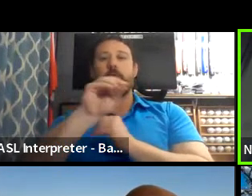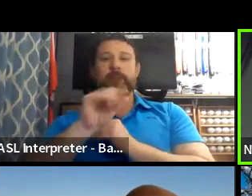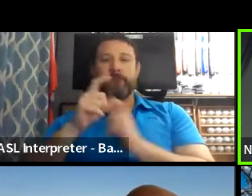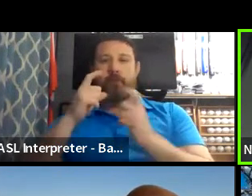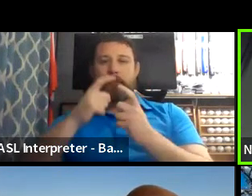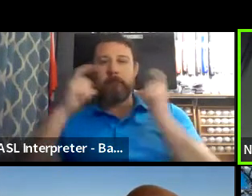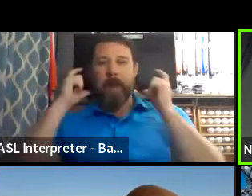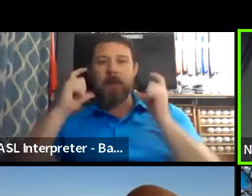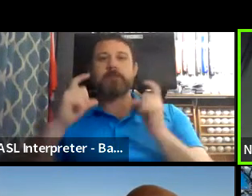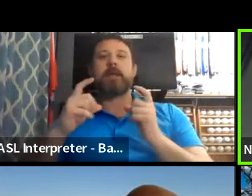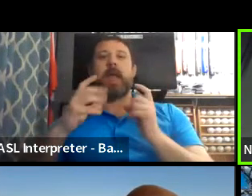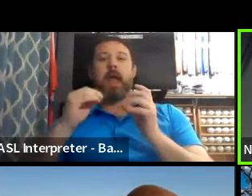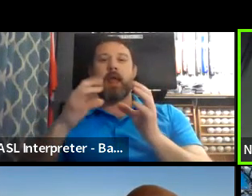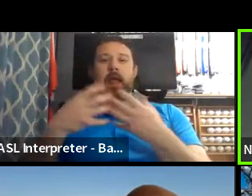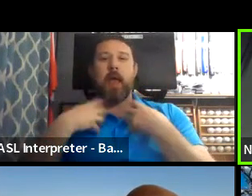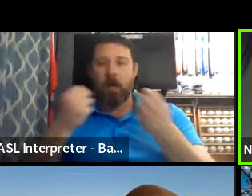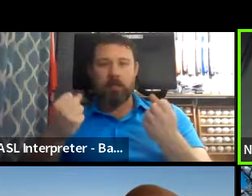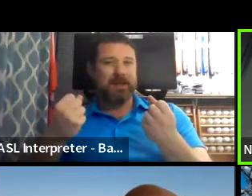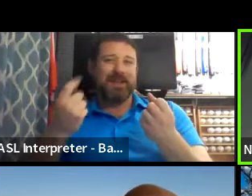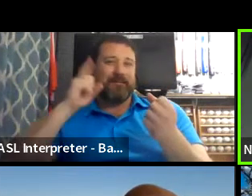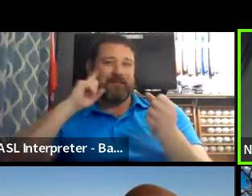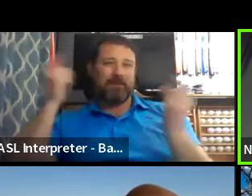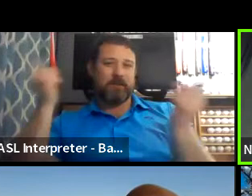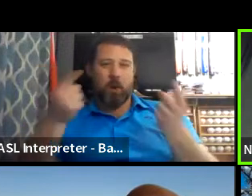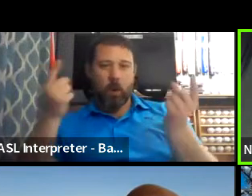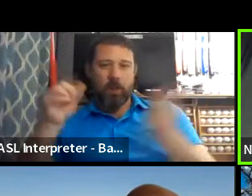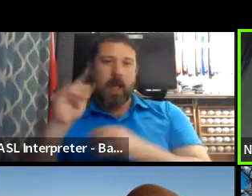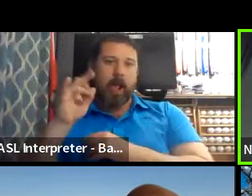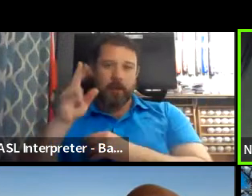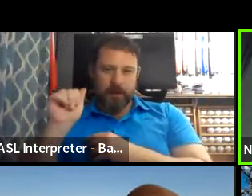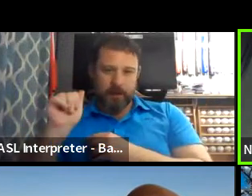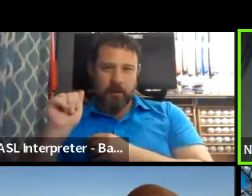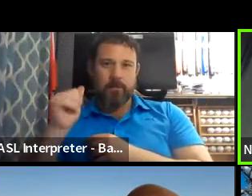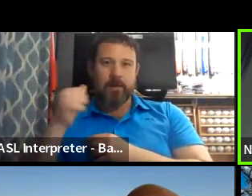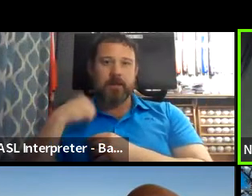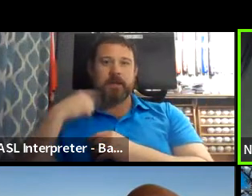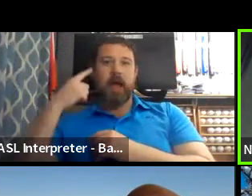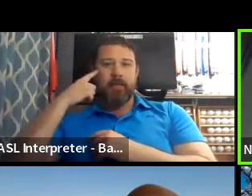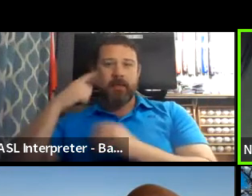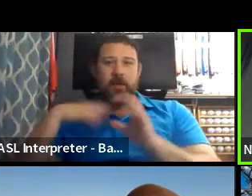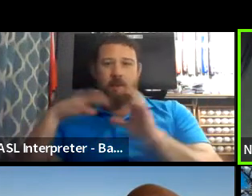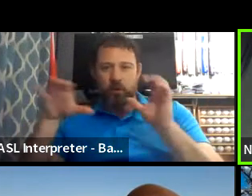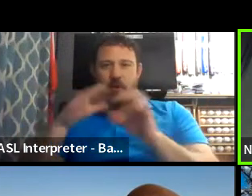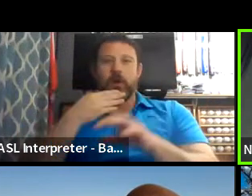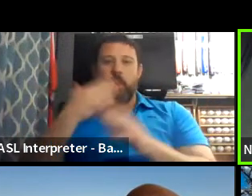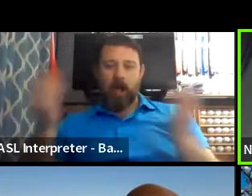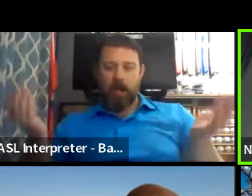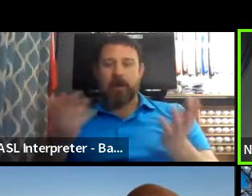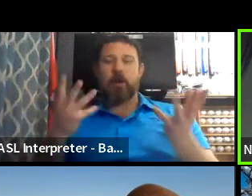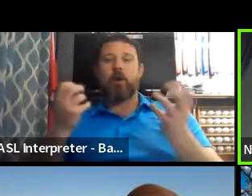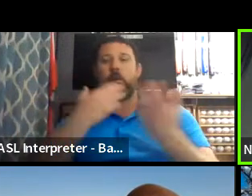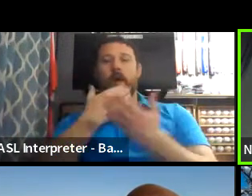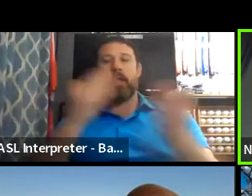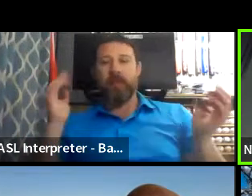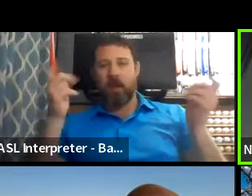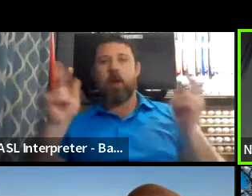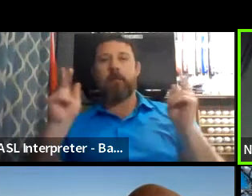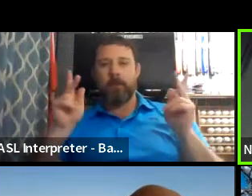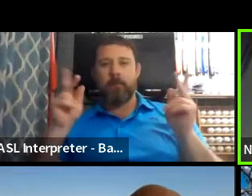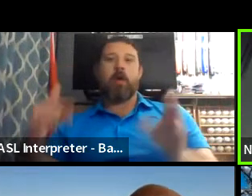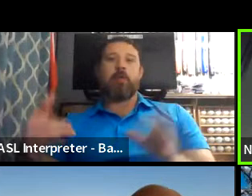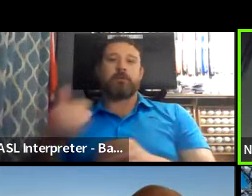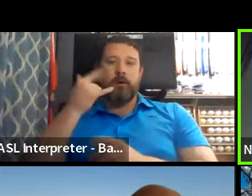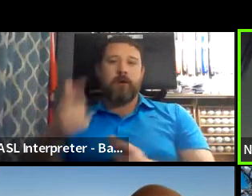healthcare facilities to continue, even if it's just here in Alameda County, because I think we're doing well here. And I want to thank a lot of people on this call for